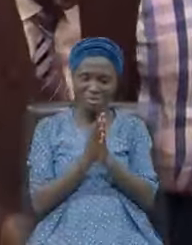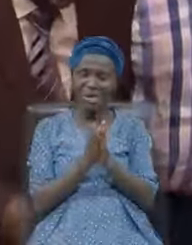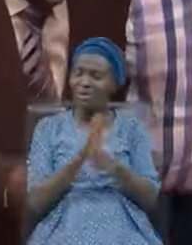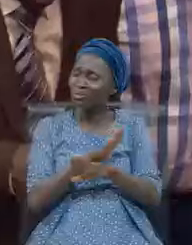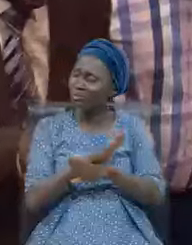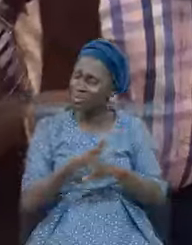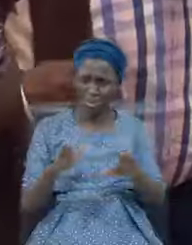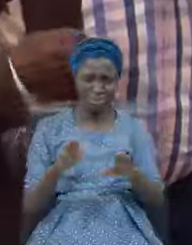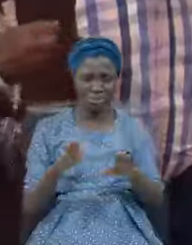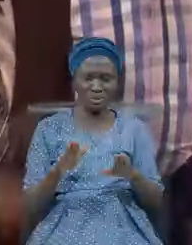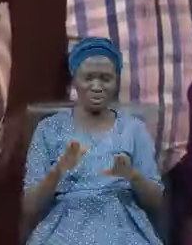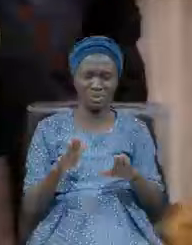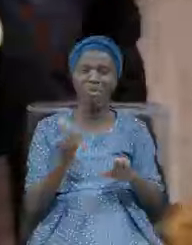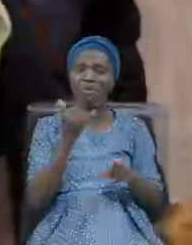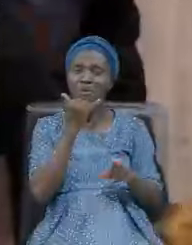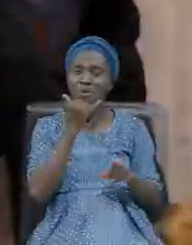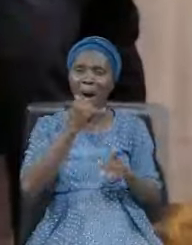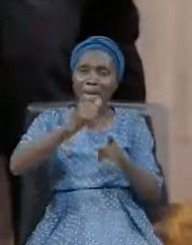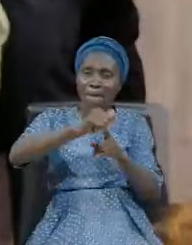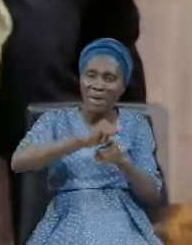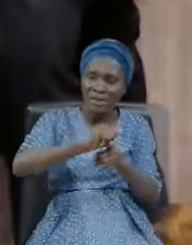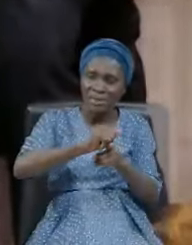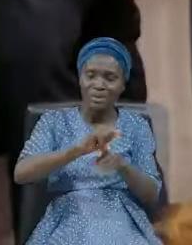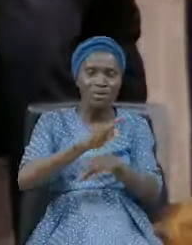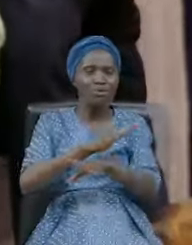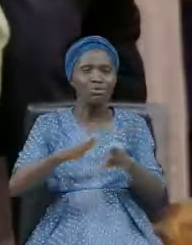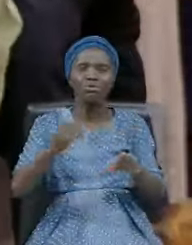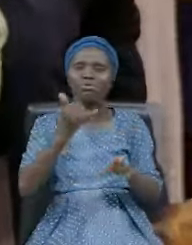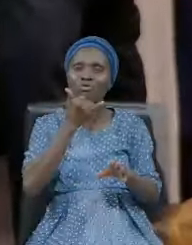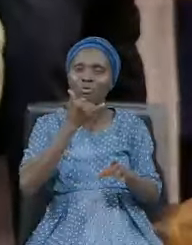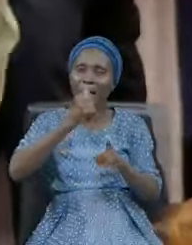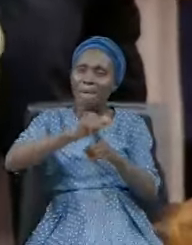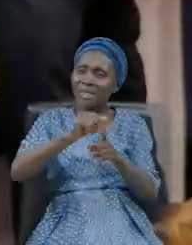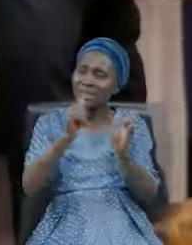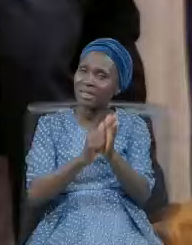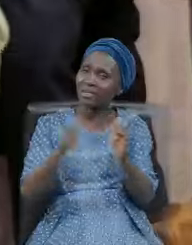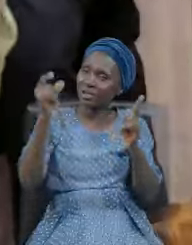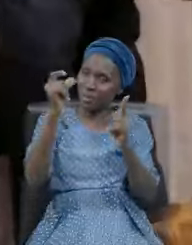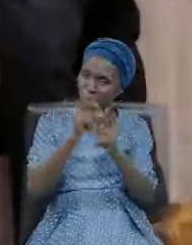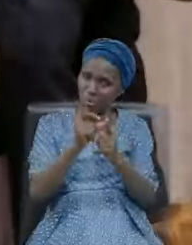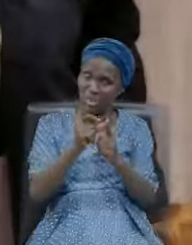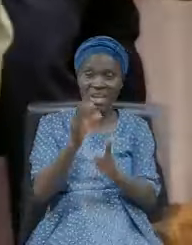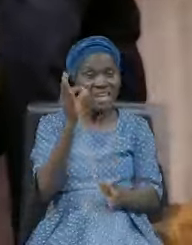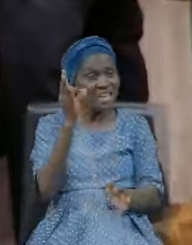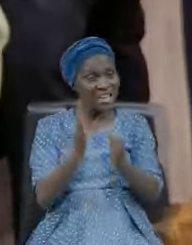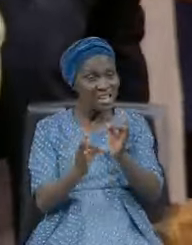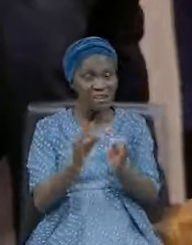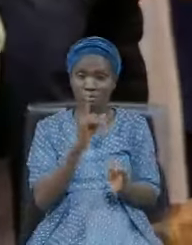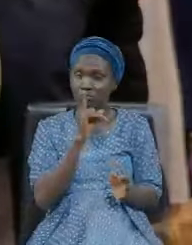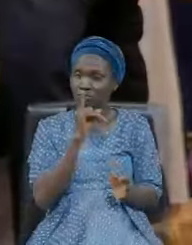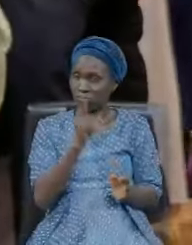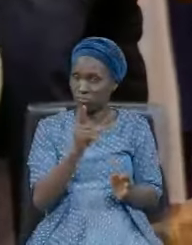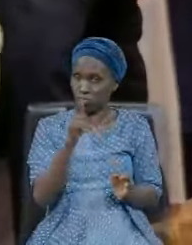Don't misapply that word. If truly you have grace, there'll be